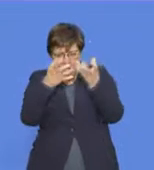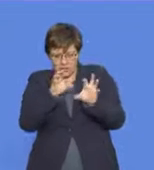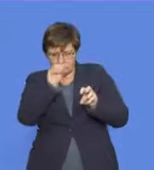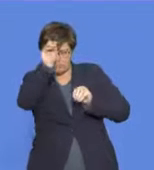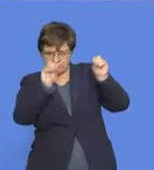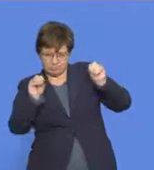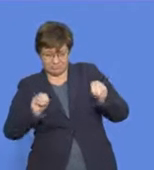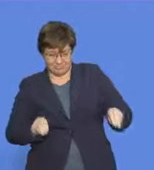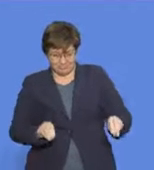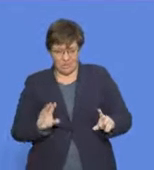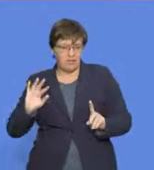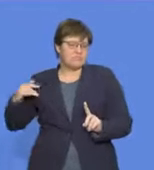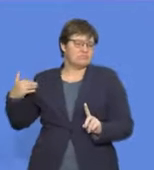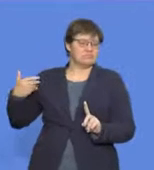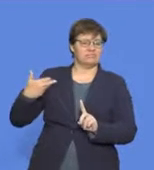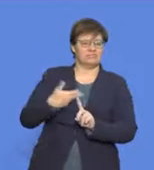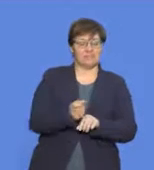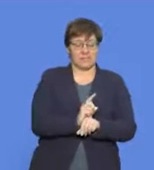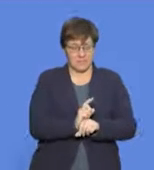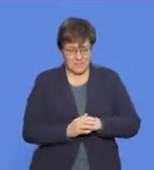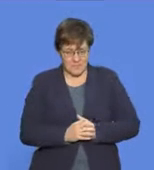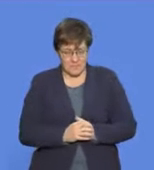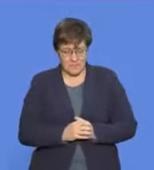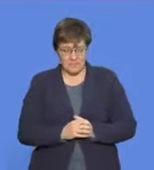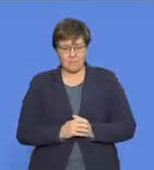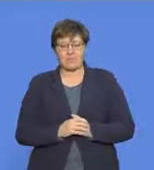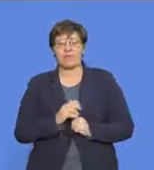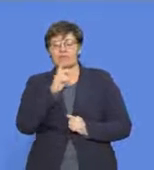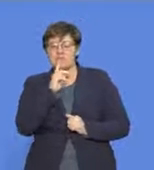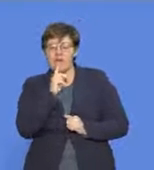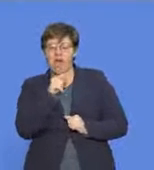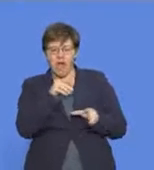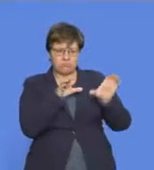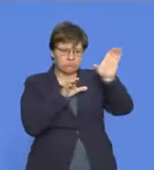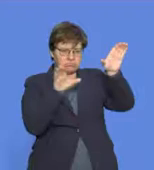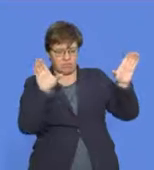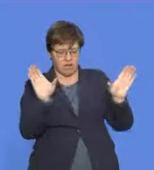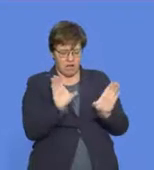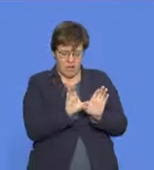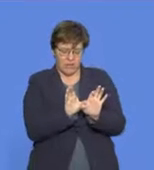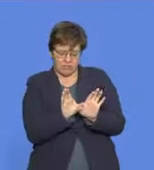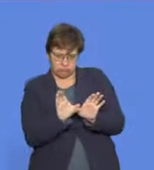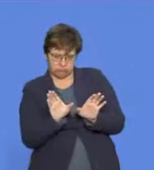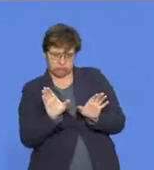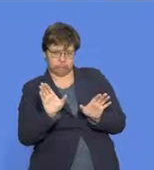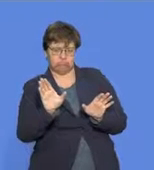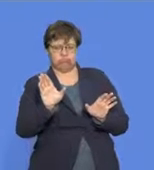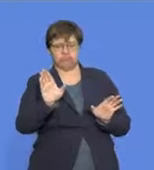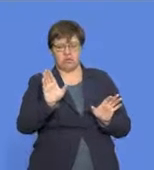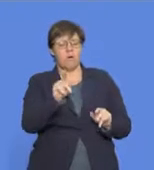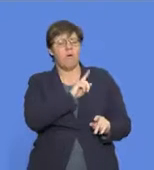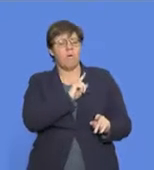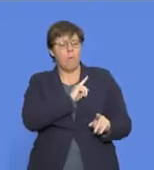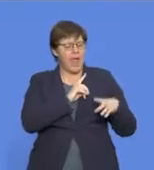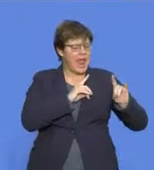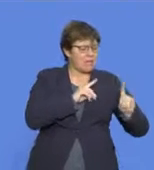through geographical time. So in other words, we have a look at how the continents were arranged at various times and why organisms